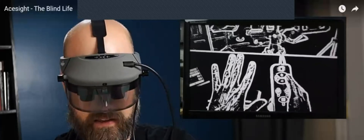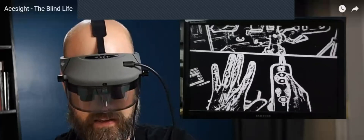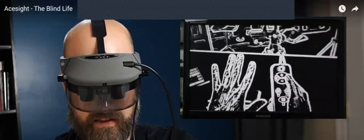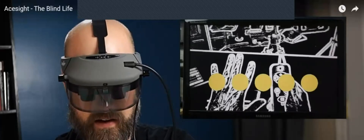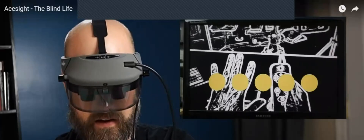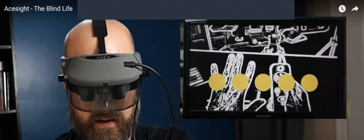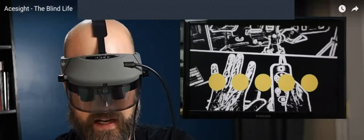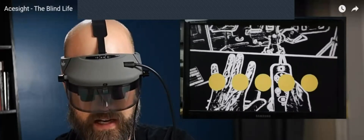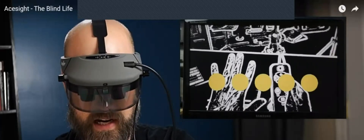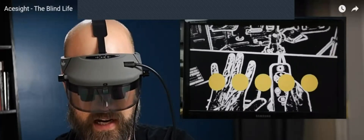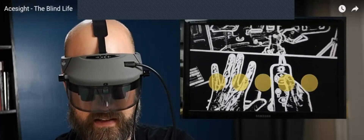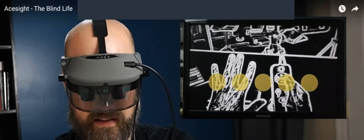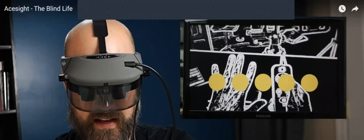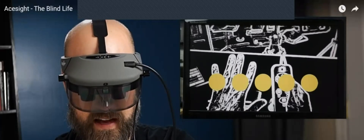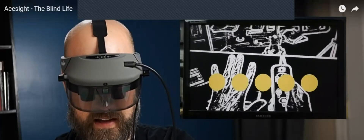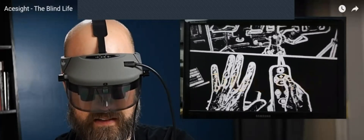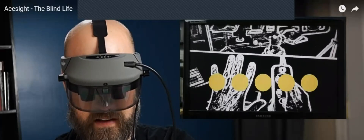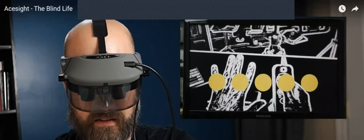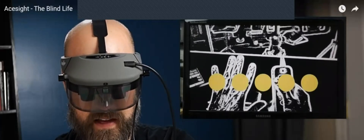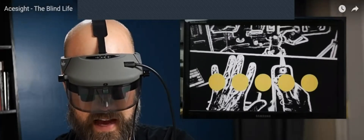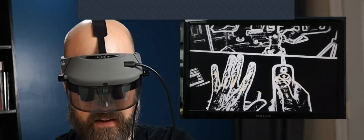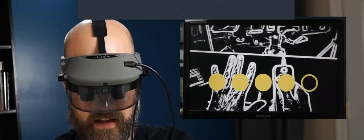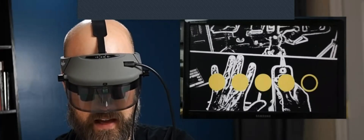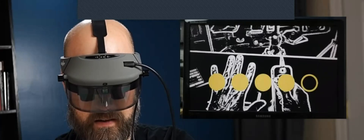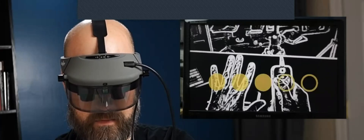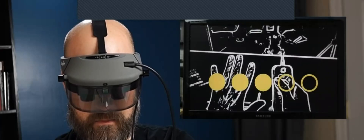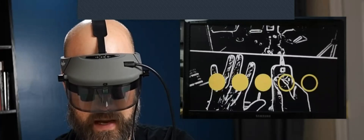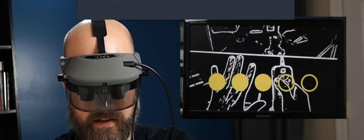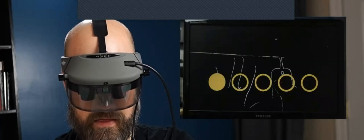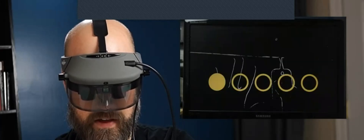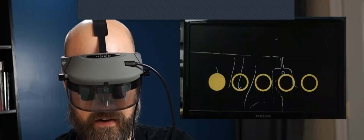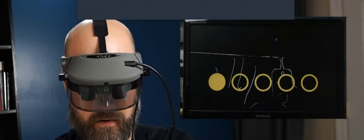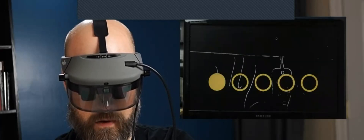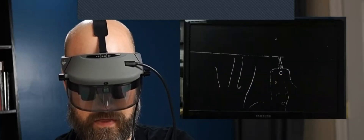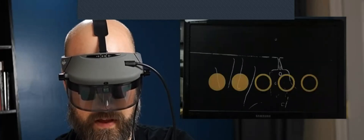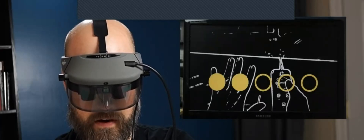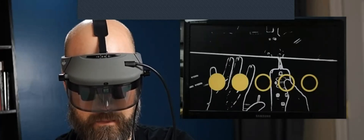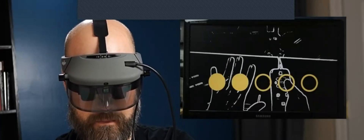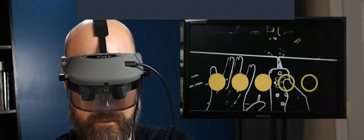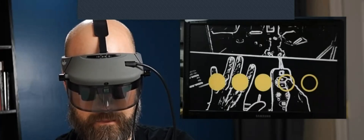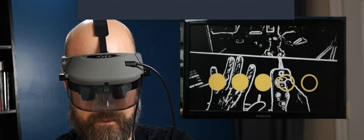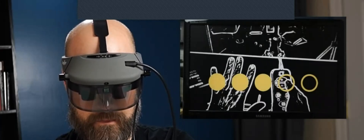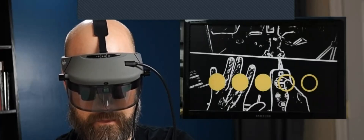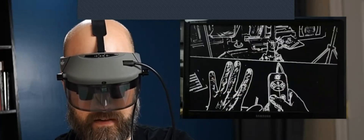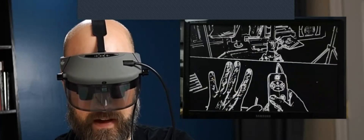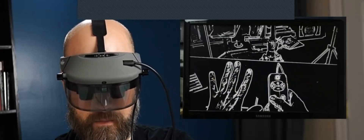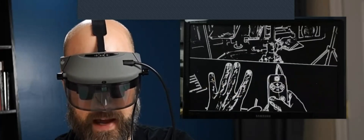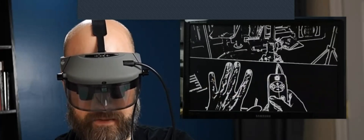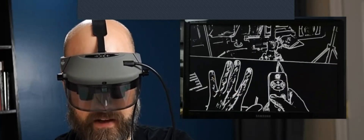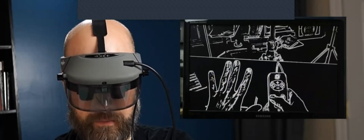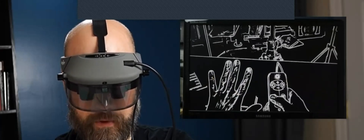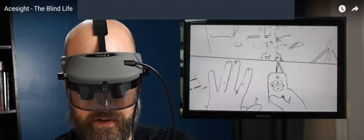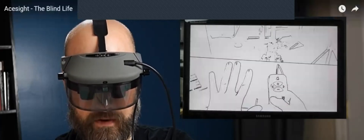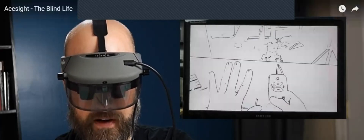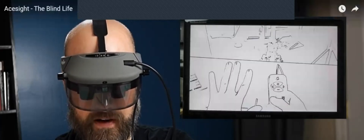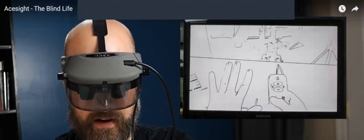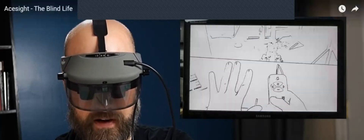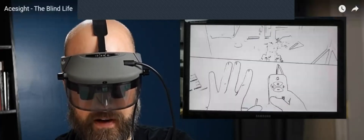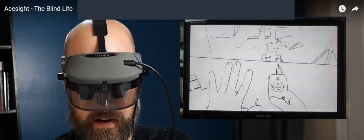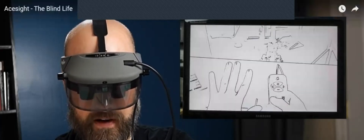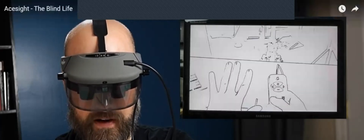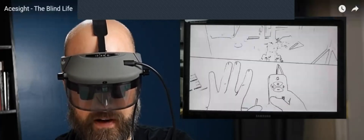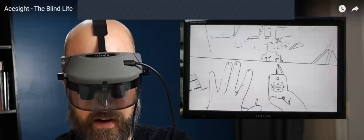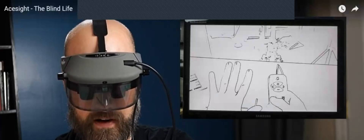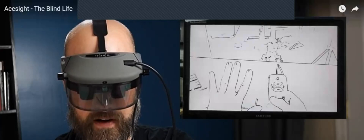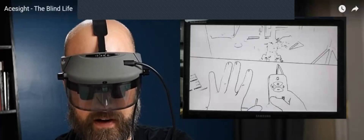arrow buttons here, we can change the size of the outline, make it thicker or thinner. And we have a couple different